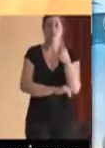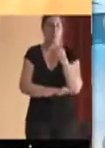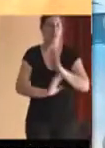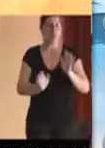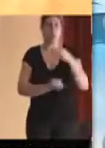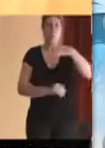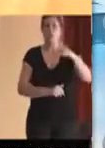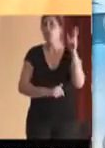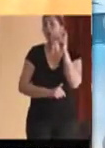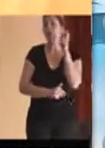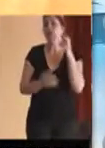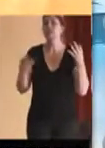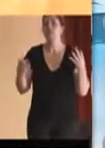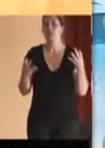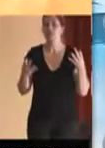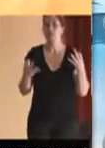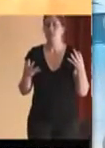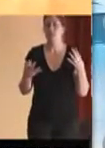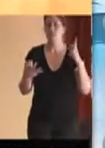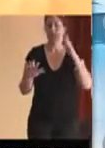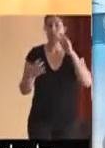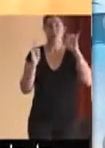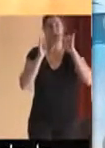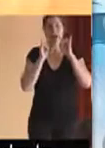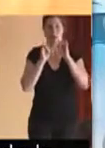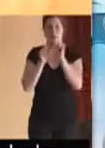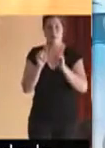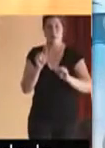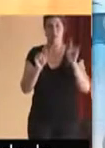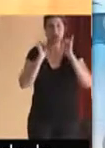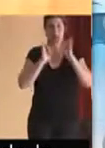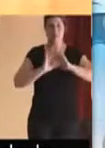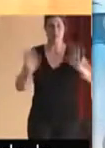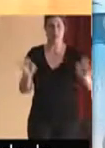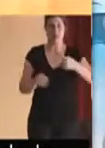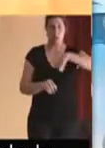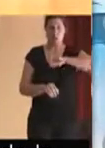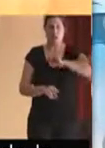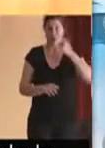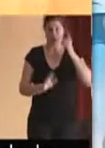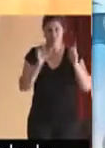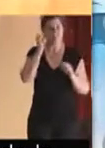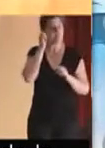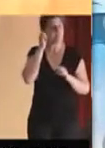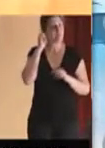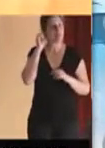don't know whether it's a person or a tree. You hear on the person's surface a series of